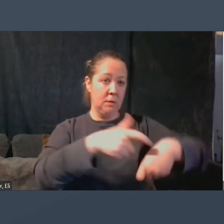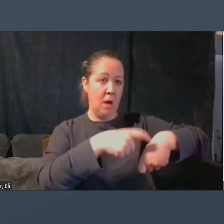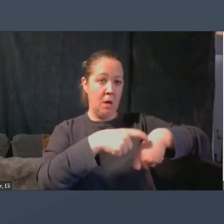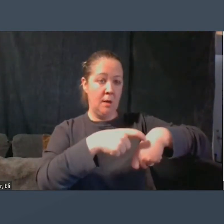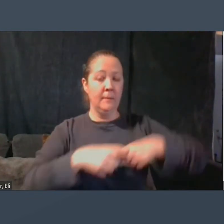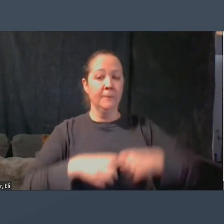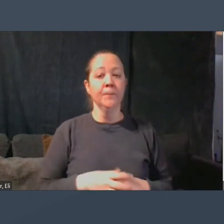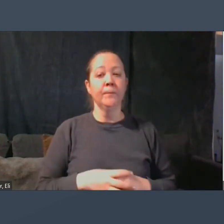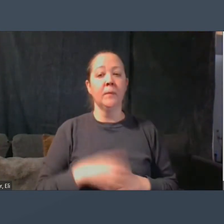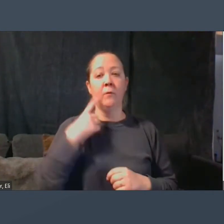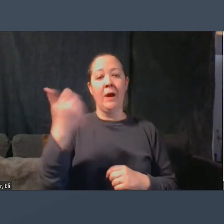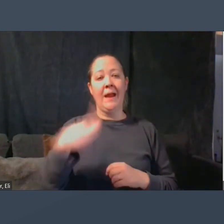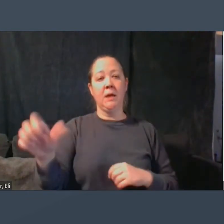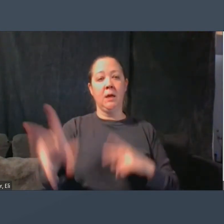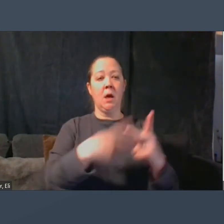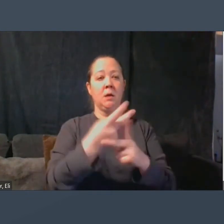any kind of follow-up.